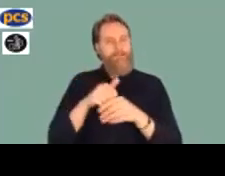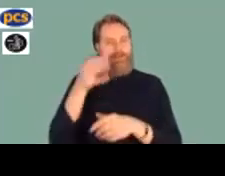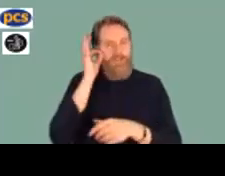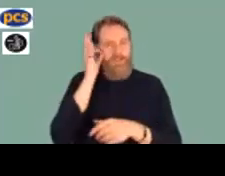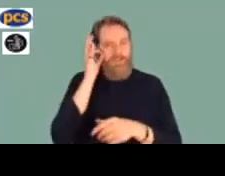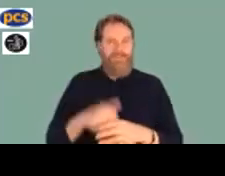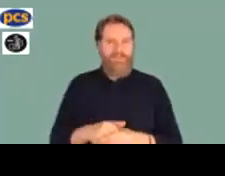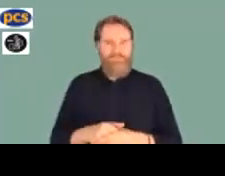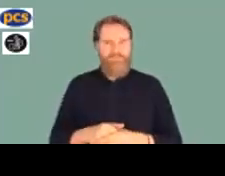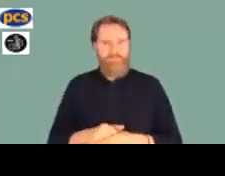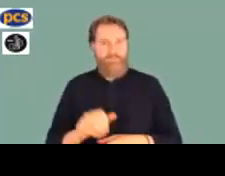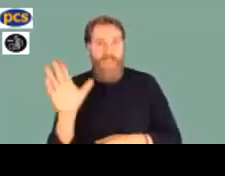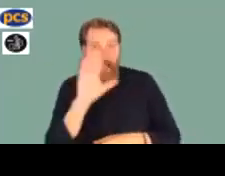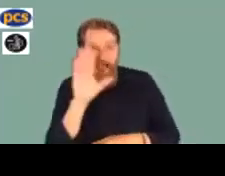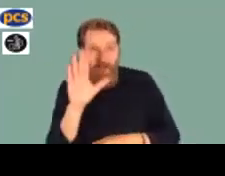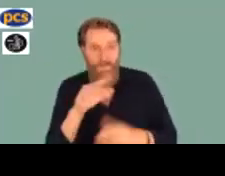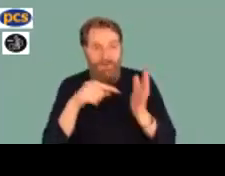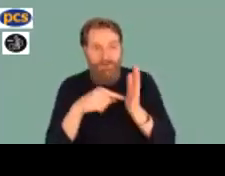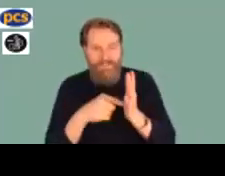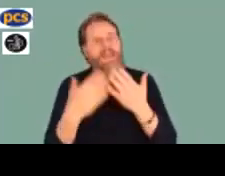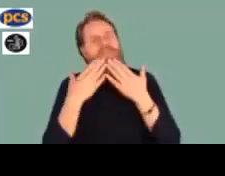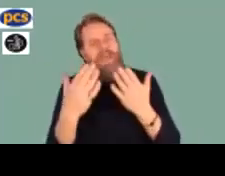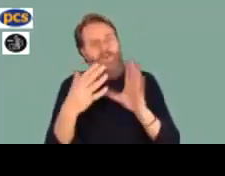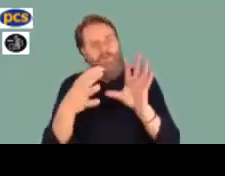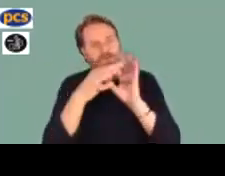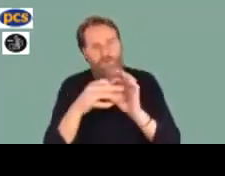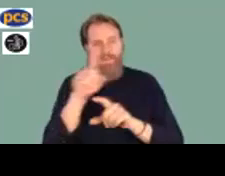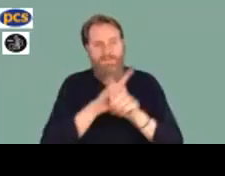Hello everyone, thanks for coming.